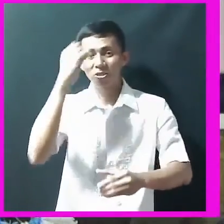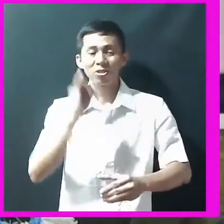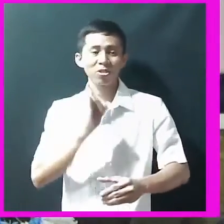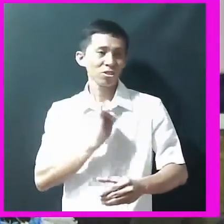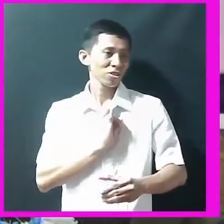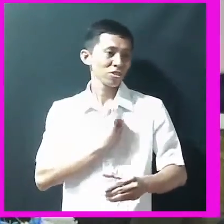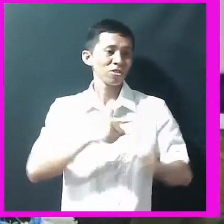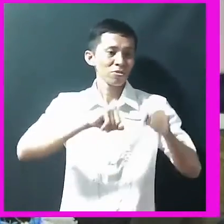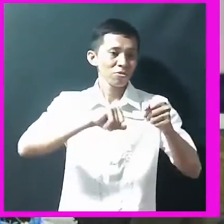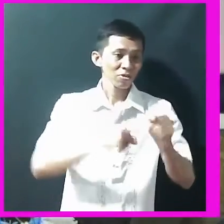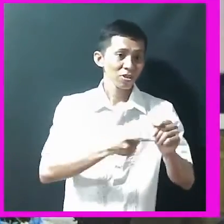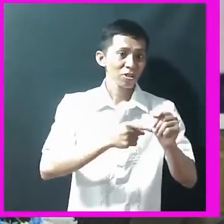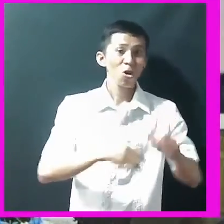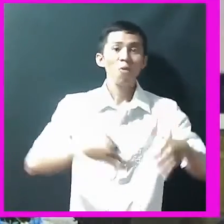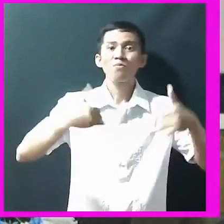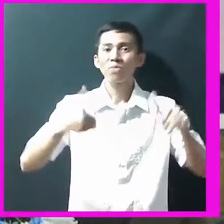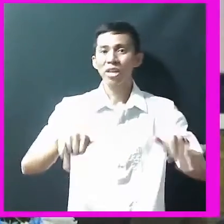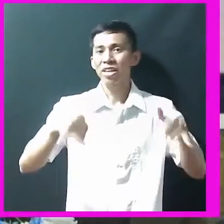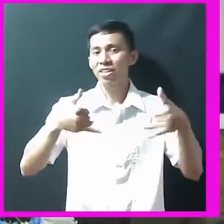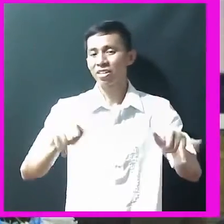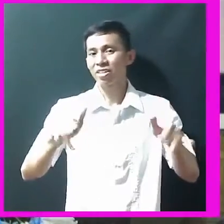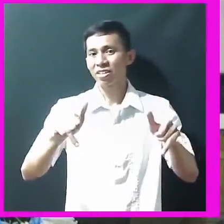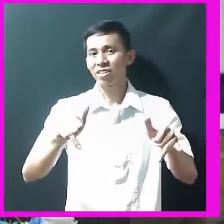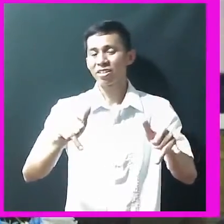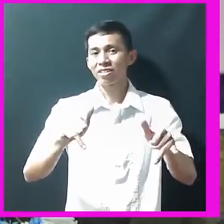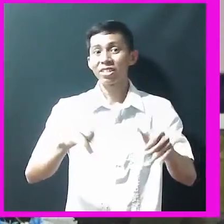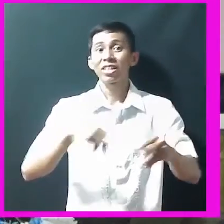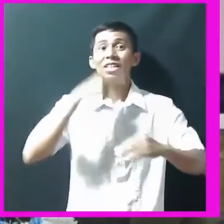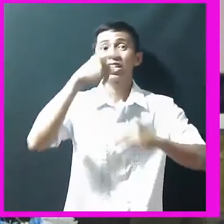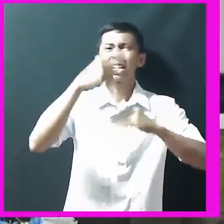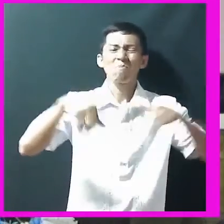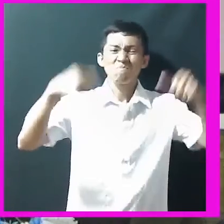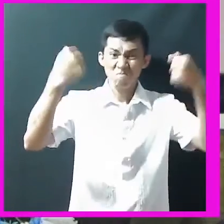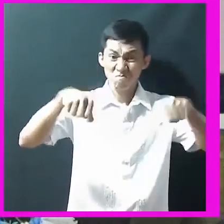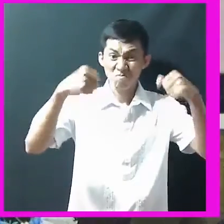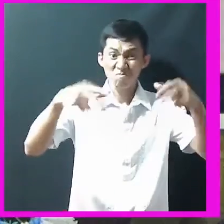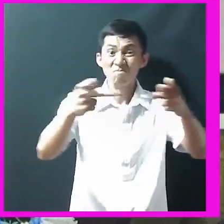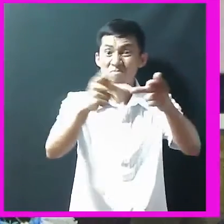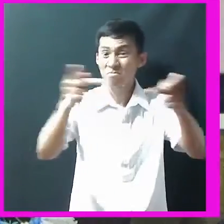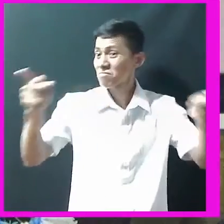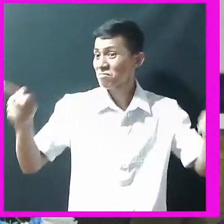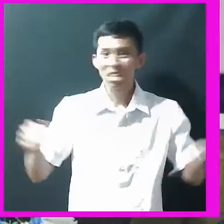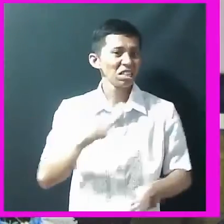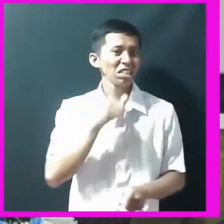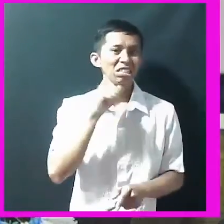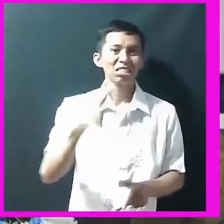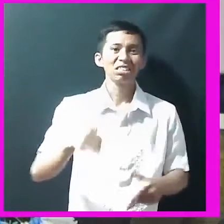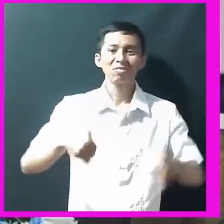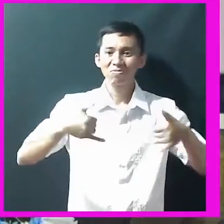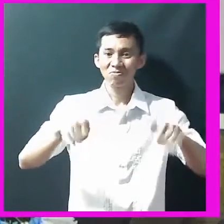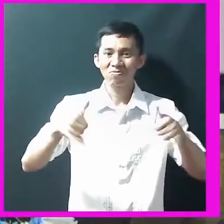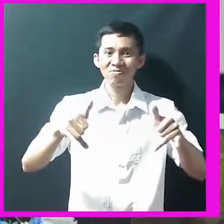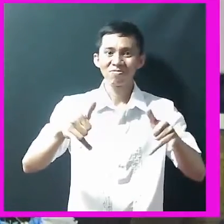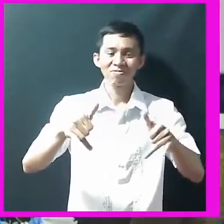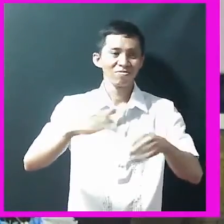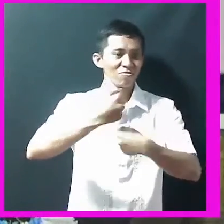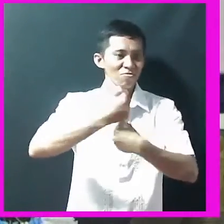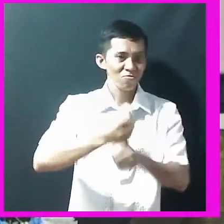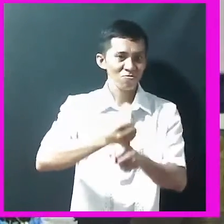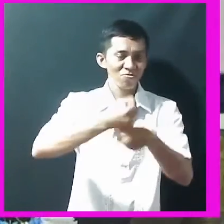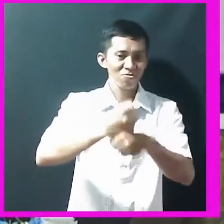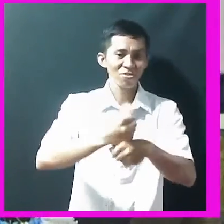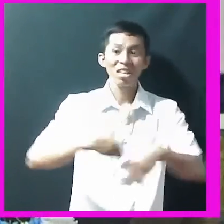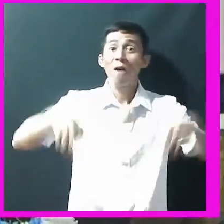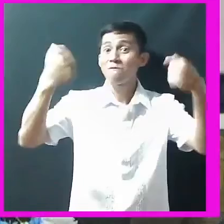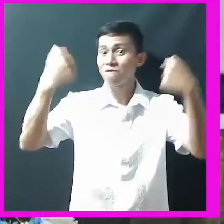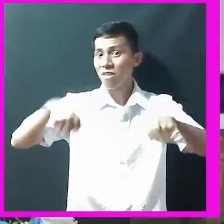didn't start out to play. It's a battlefield, brother, not a recreation room. It's a